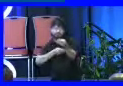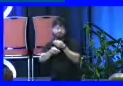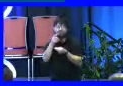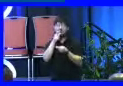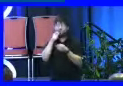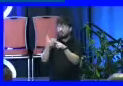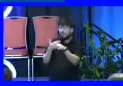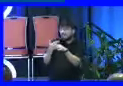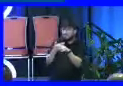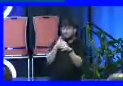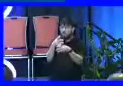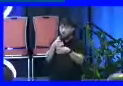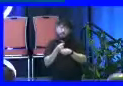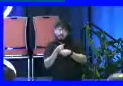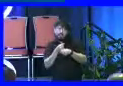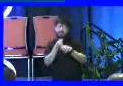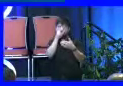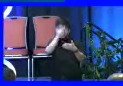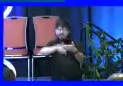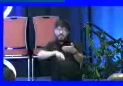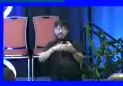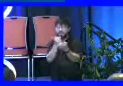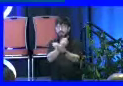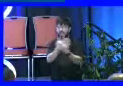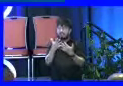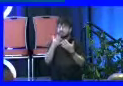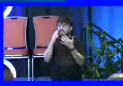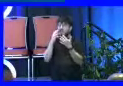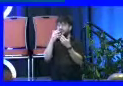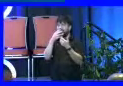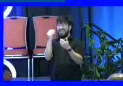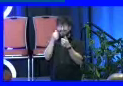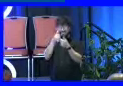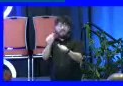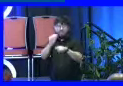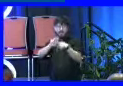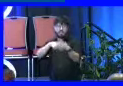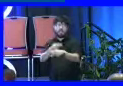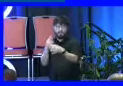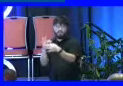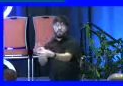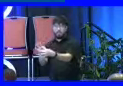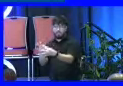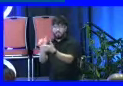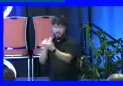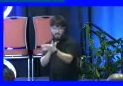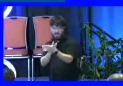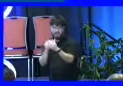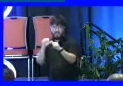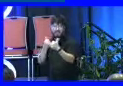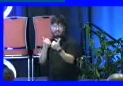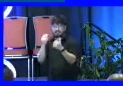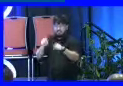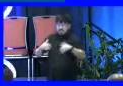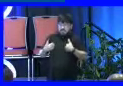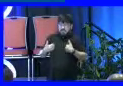use and receive the data or information, and any legal responsibilities an agency might have.